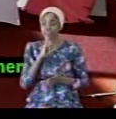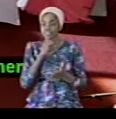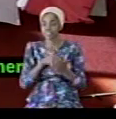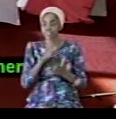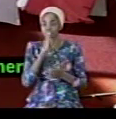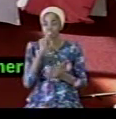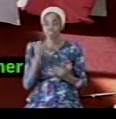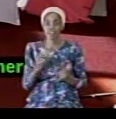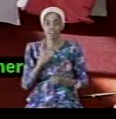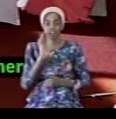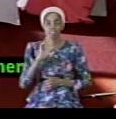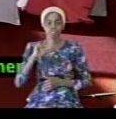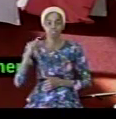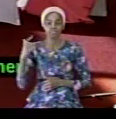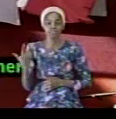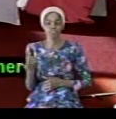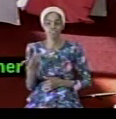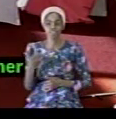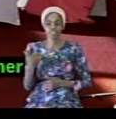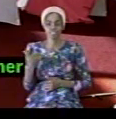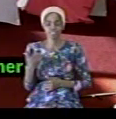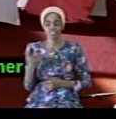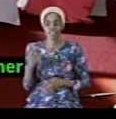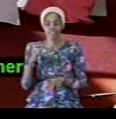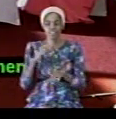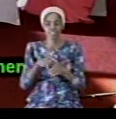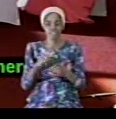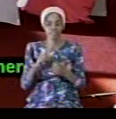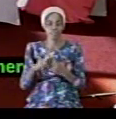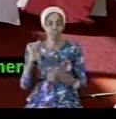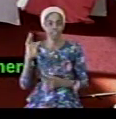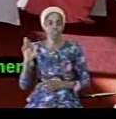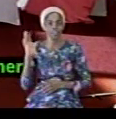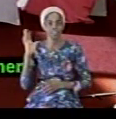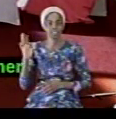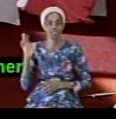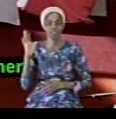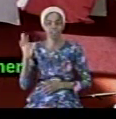your turn. Jesus, now your turn. It's time to testify.